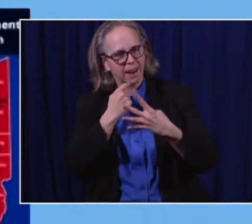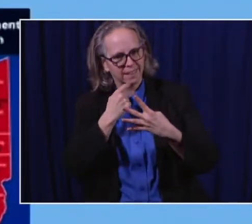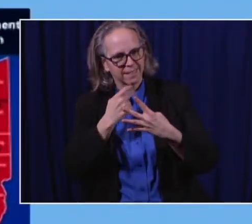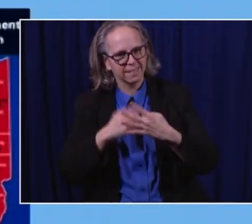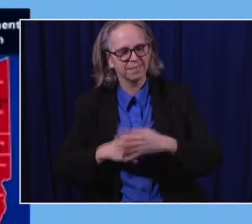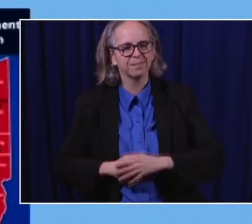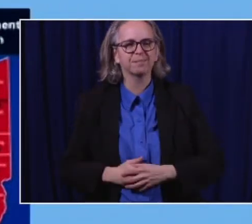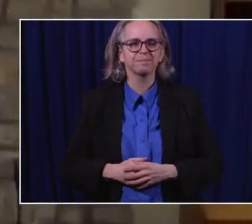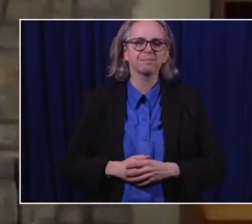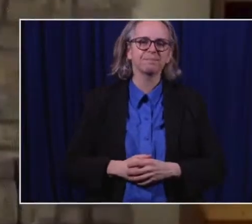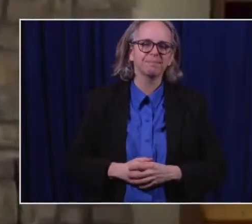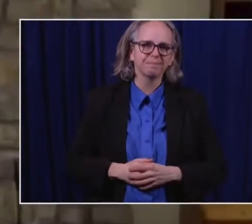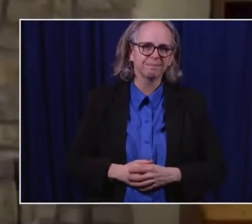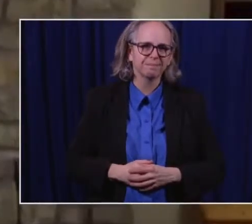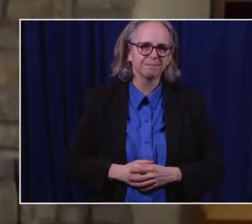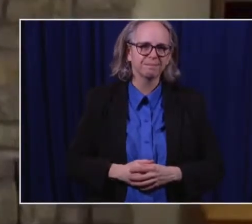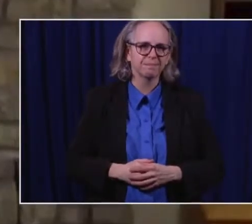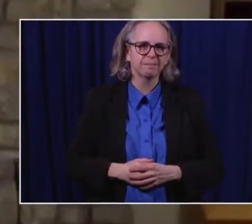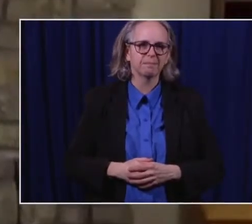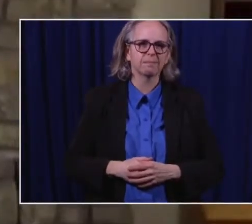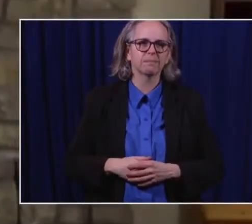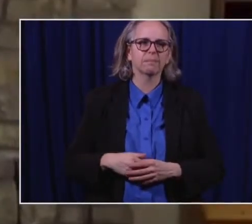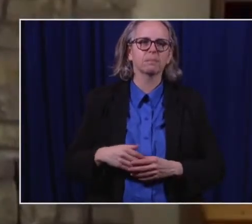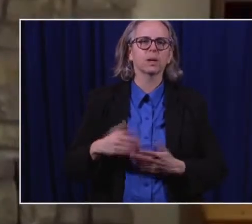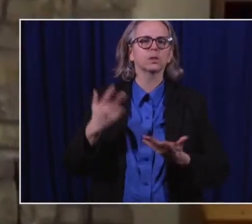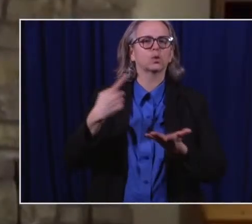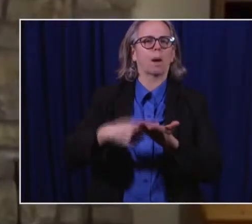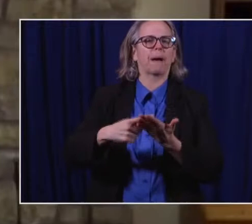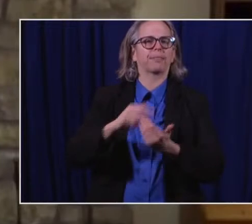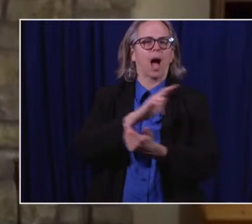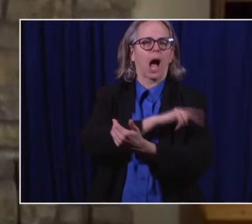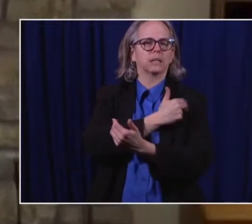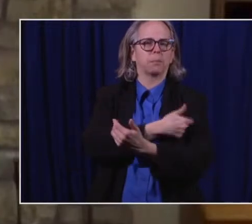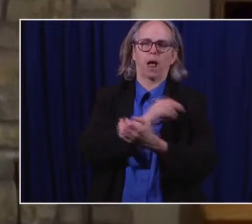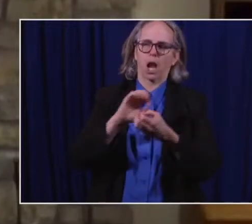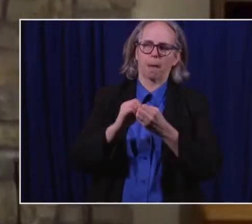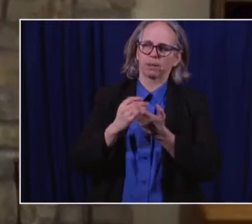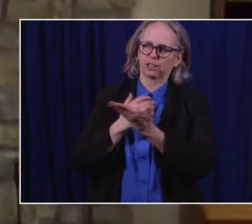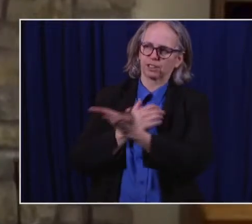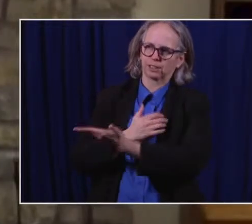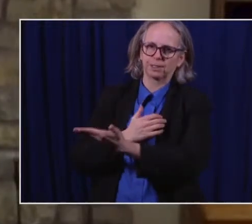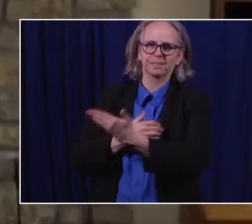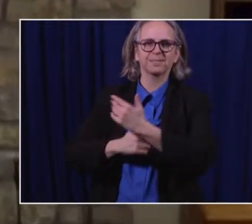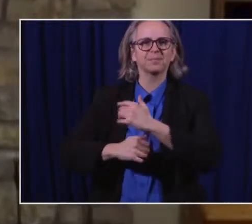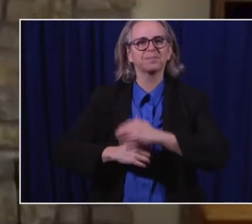that we see here. Eric, let's look at the hospitalization numbers, if we could.